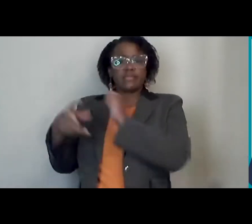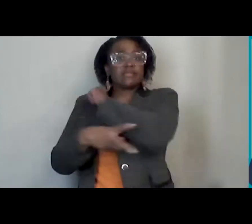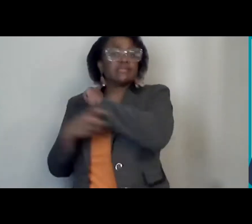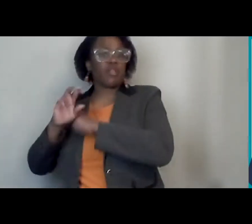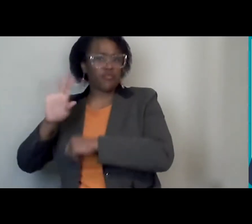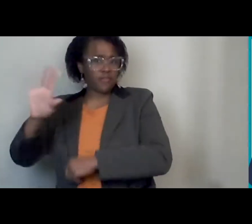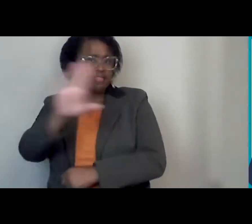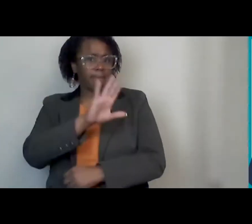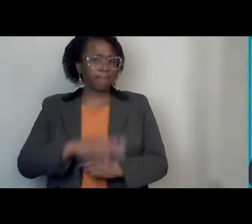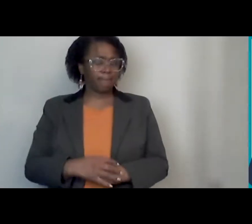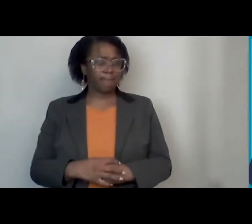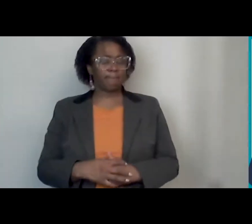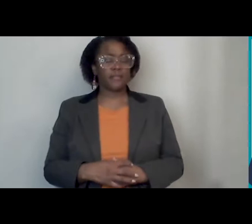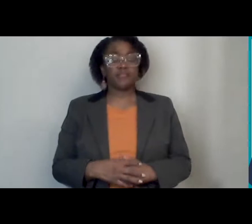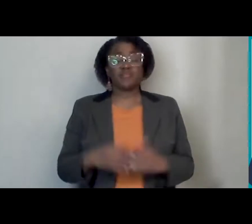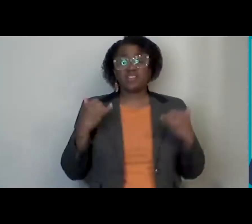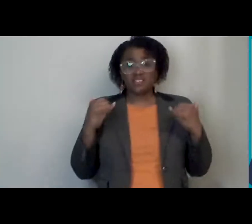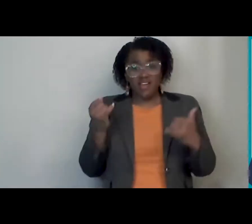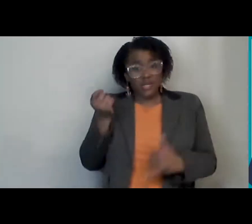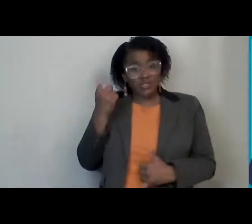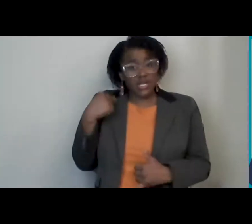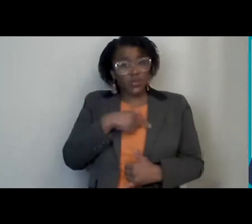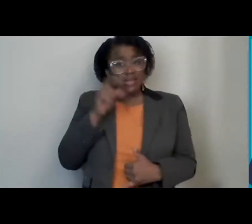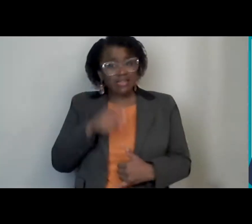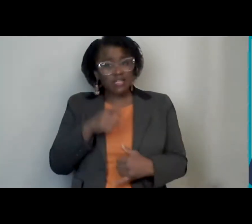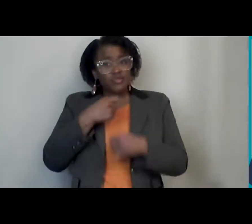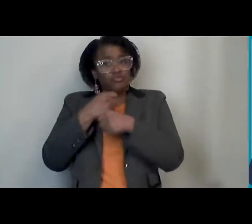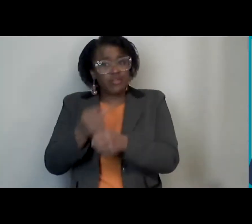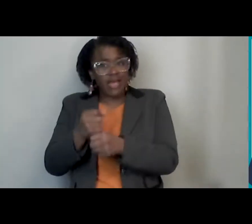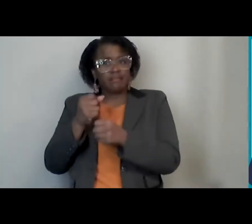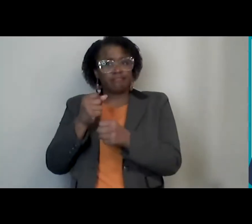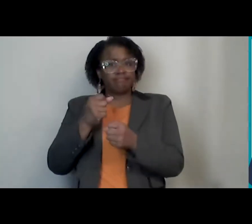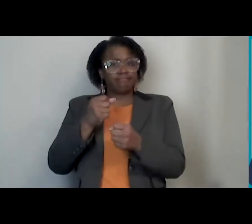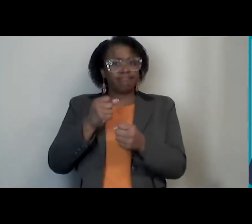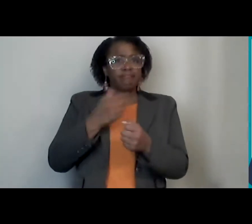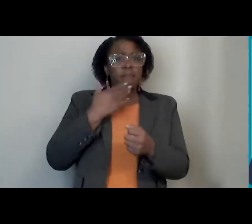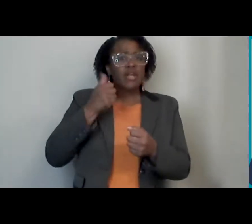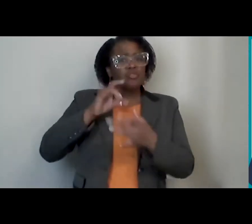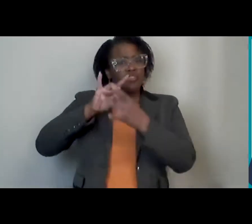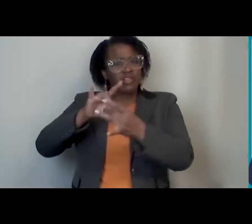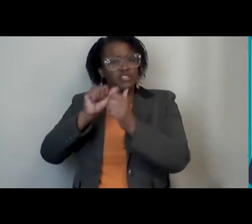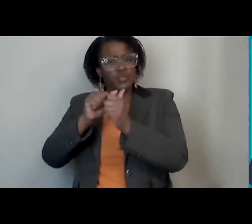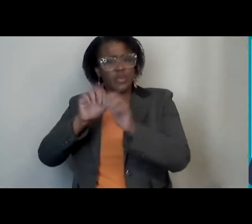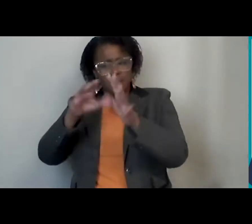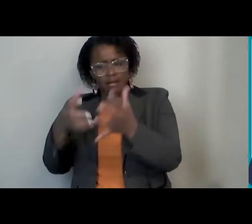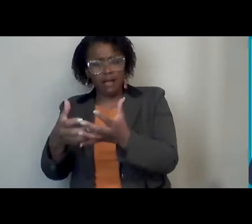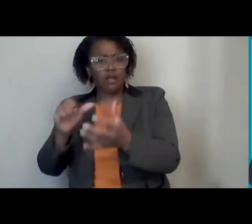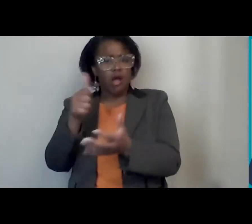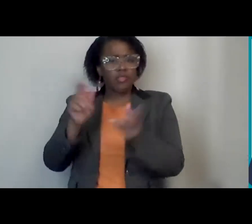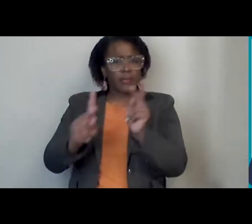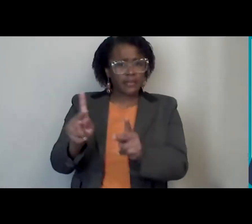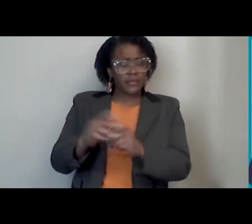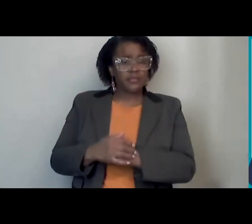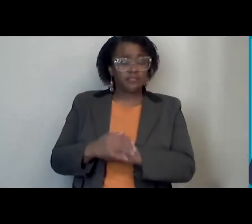New Deal, around creating rightful relations with the planet and other people, we should be clear